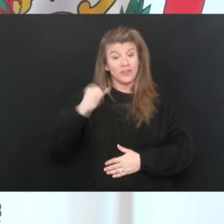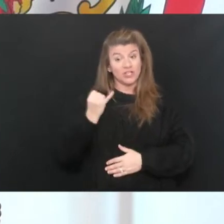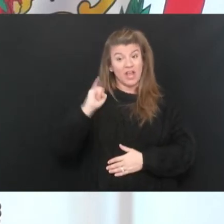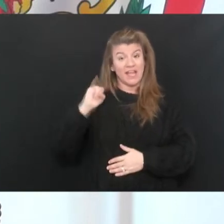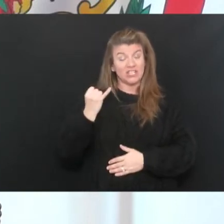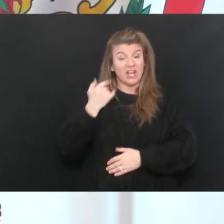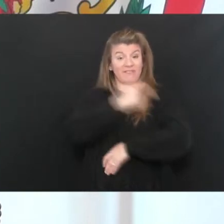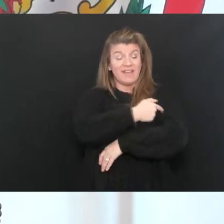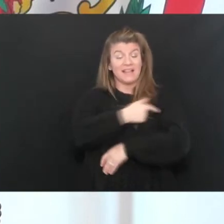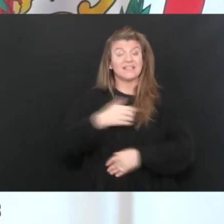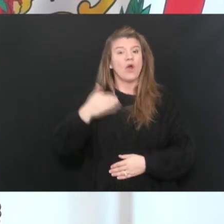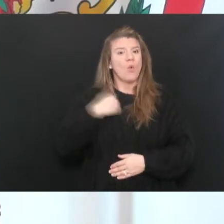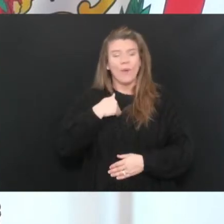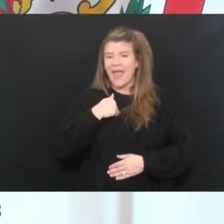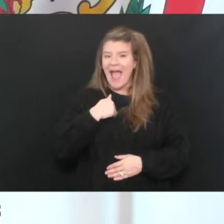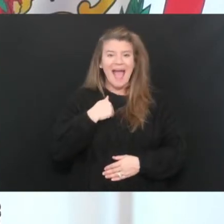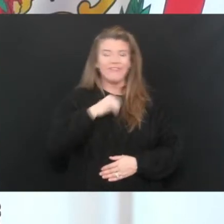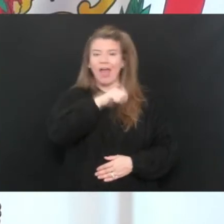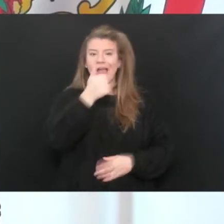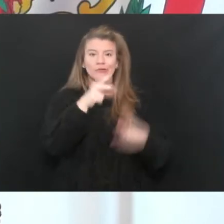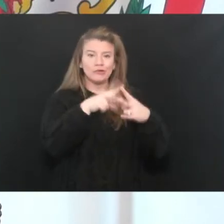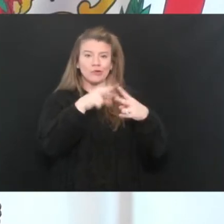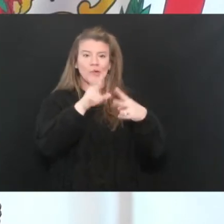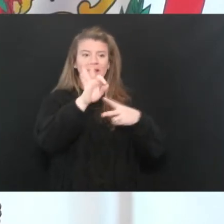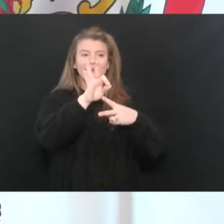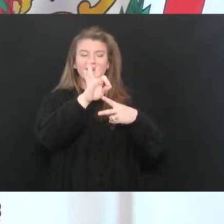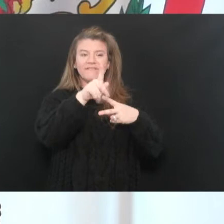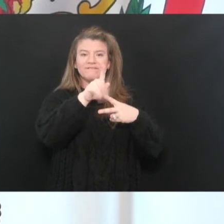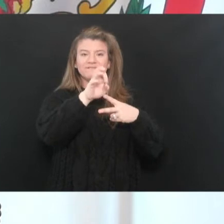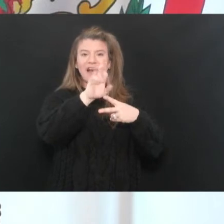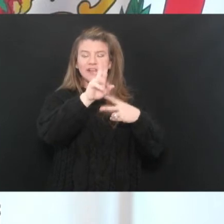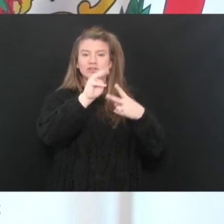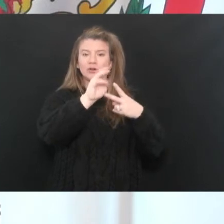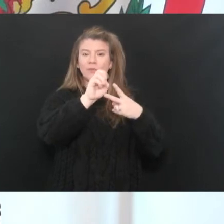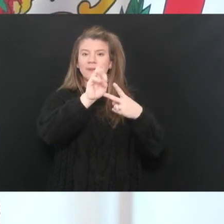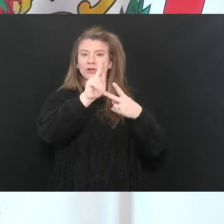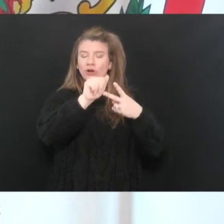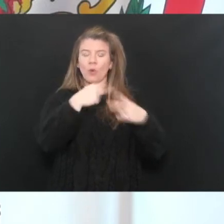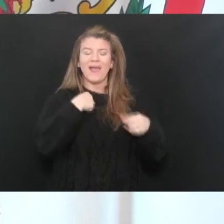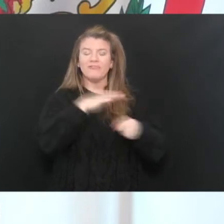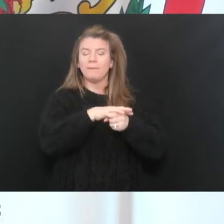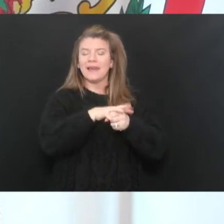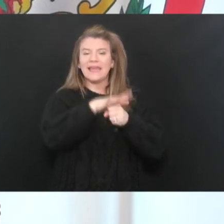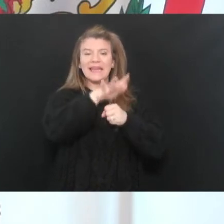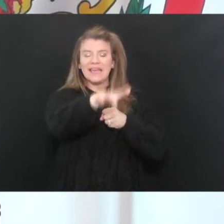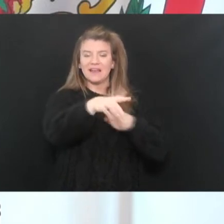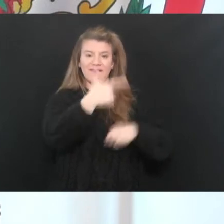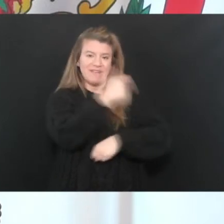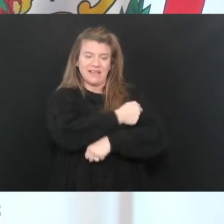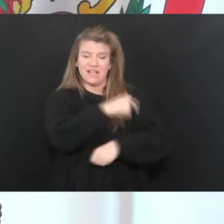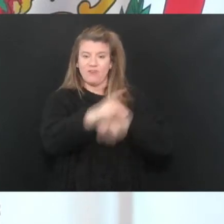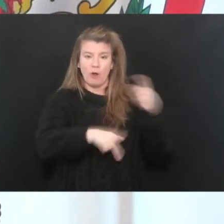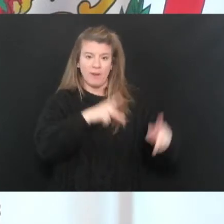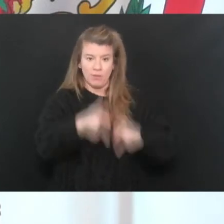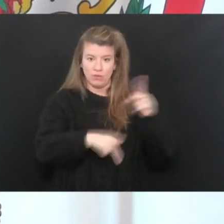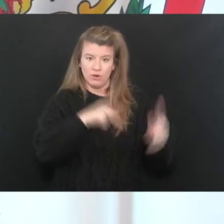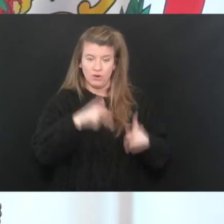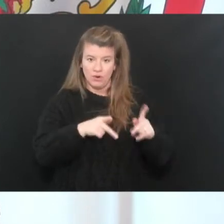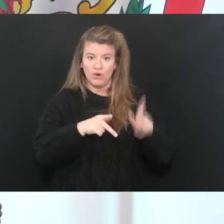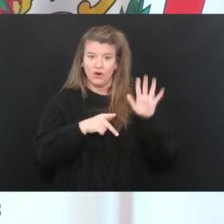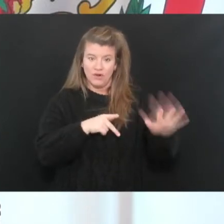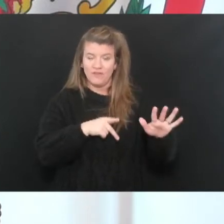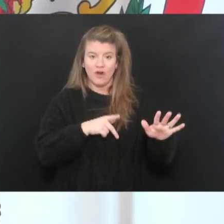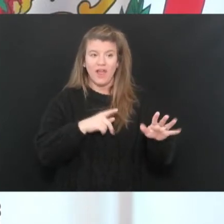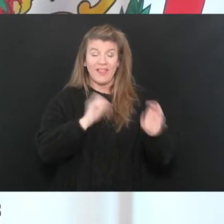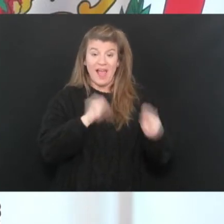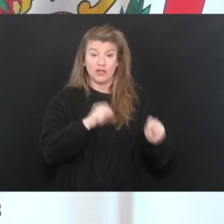got Pfizer and Moderna over and over and over. I've said this and everything, and so we've got plenty of vaccine for our people. On the vaccine